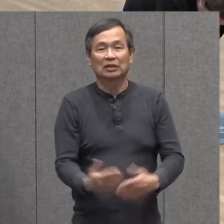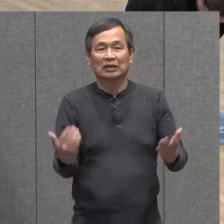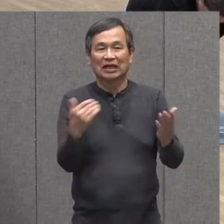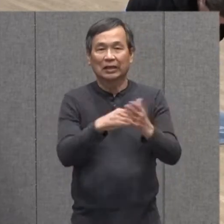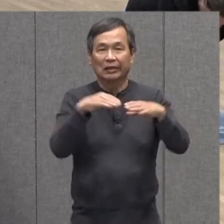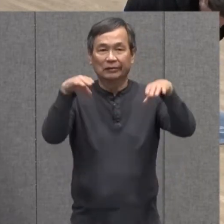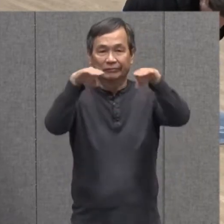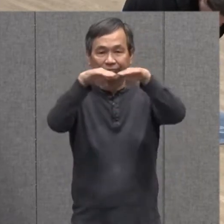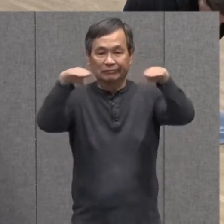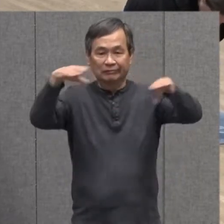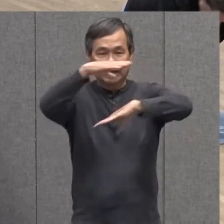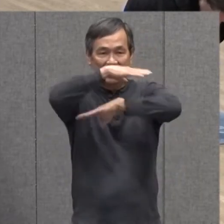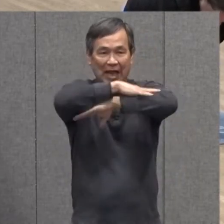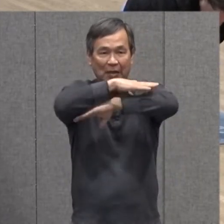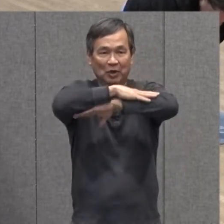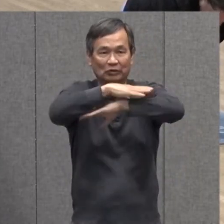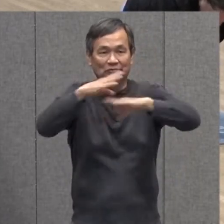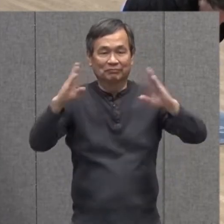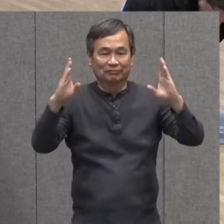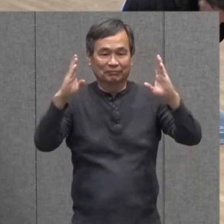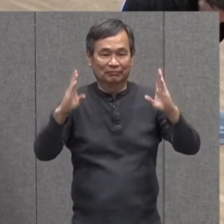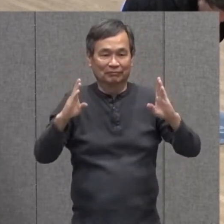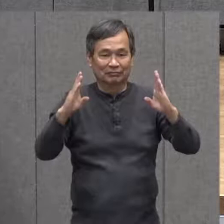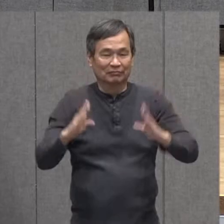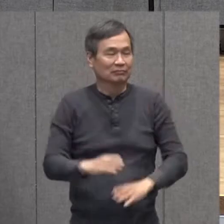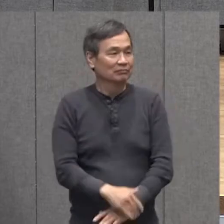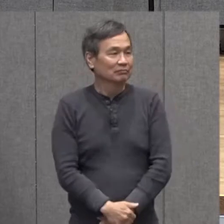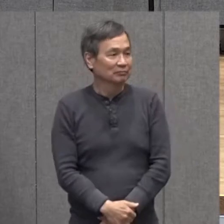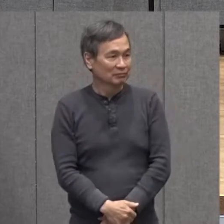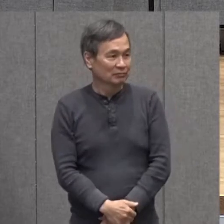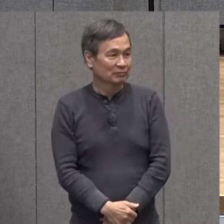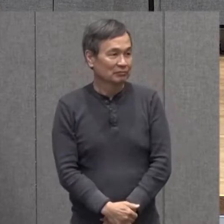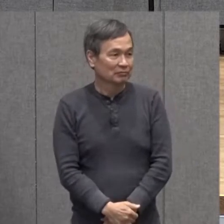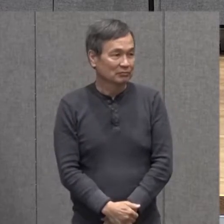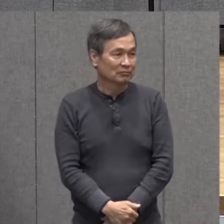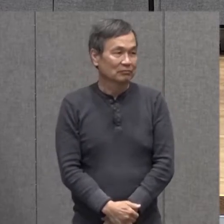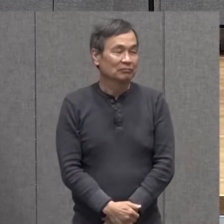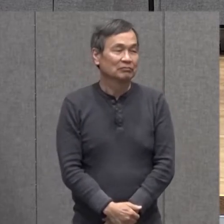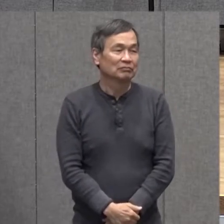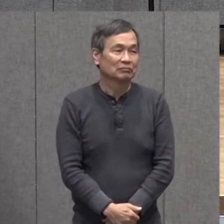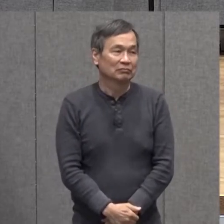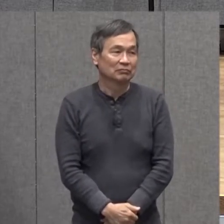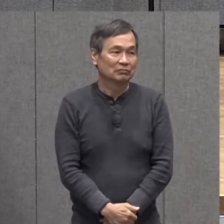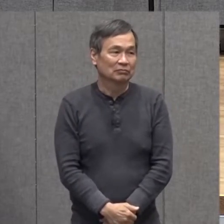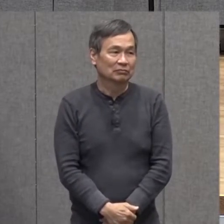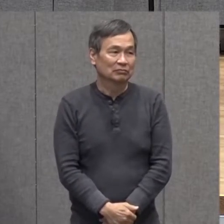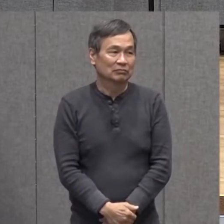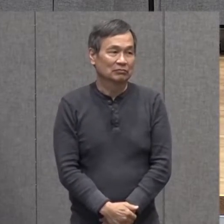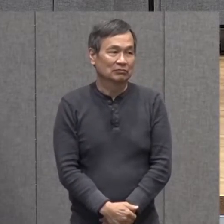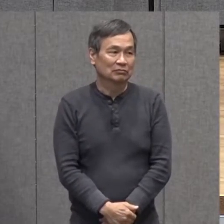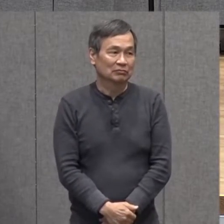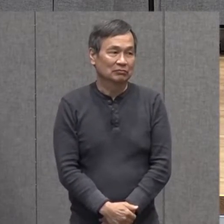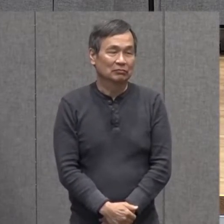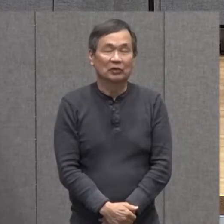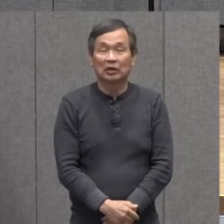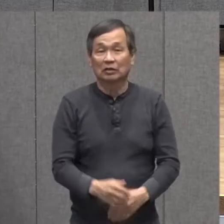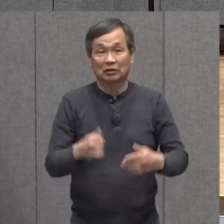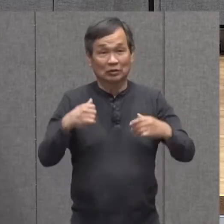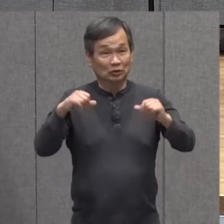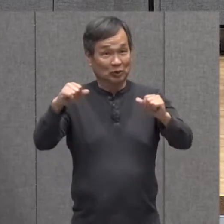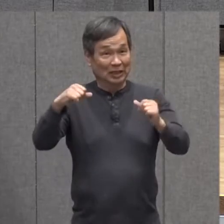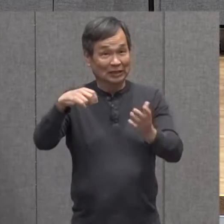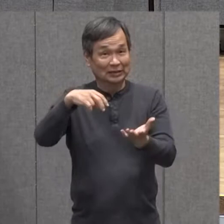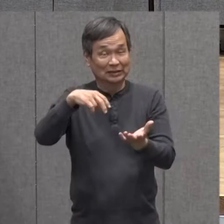so tabletop. Bien, en posición de la mesa ahora. We're gonna now do some challenging balance